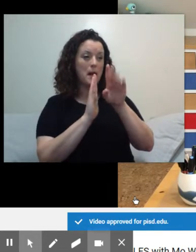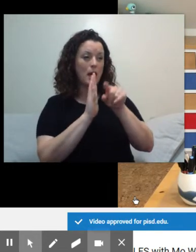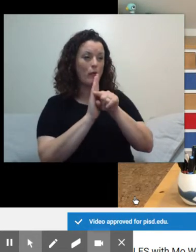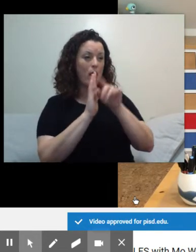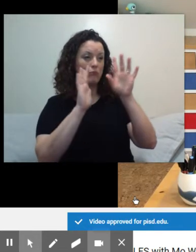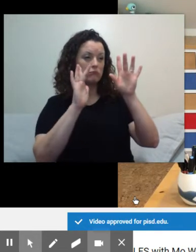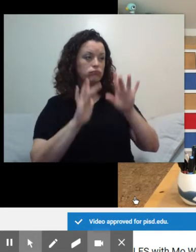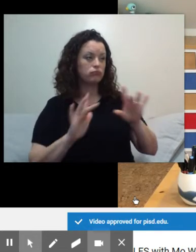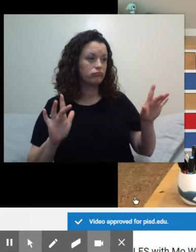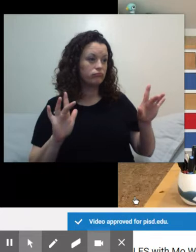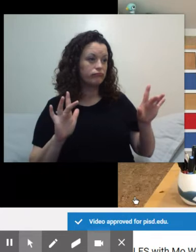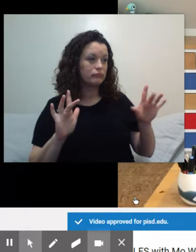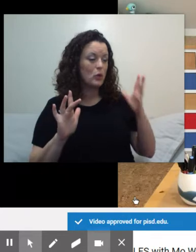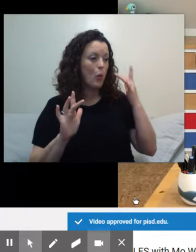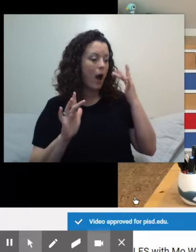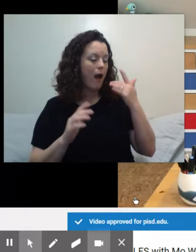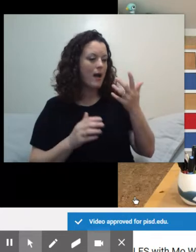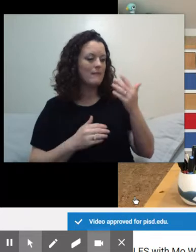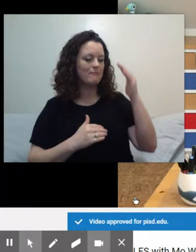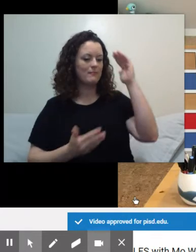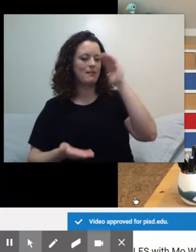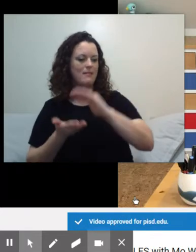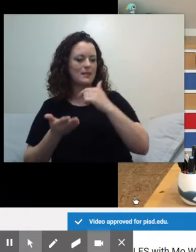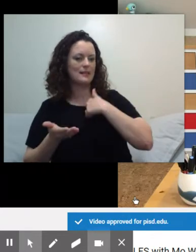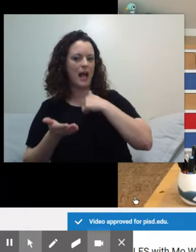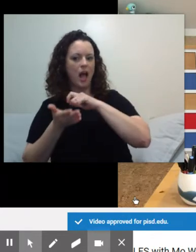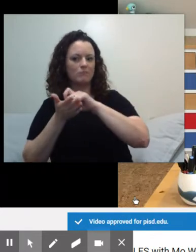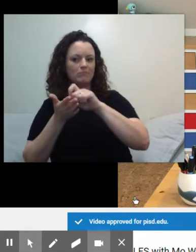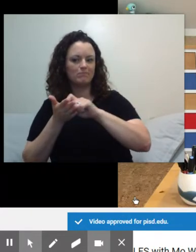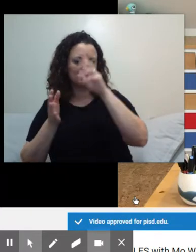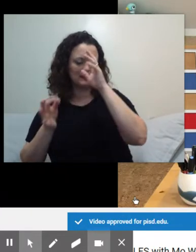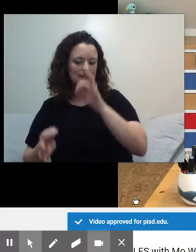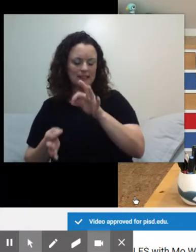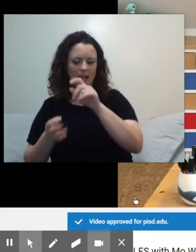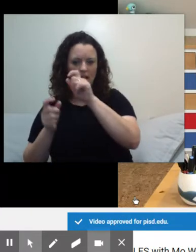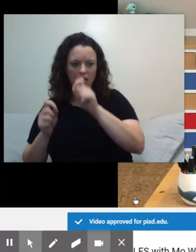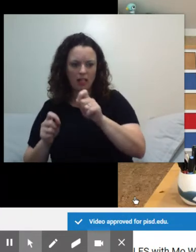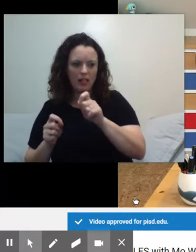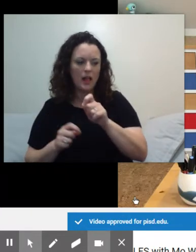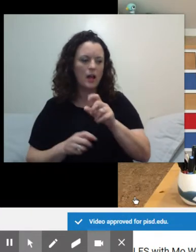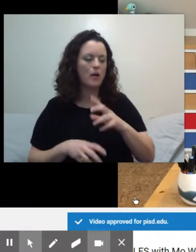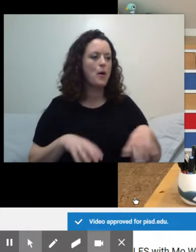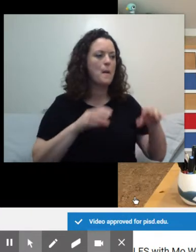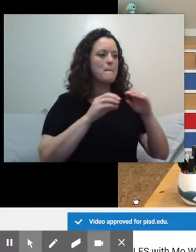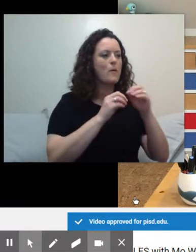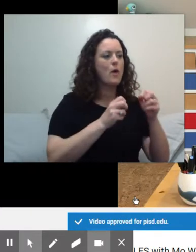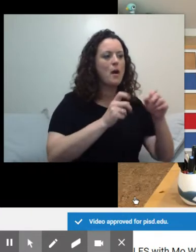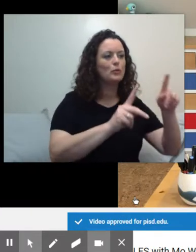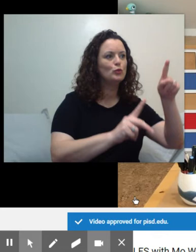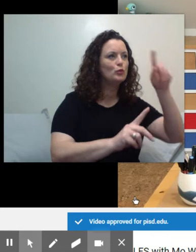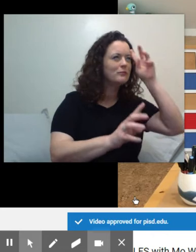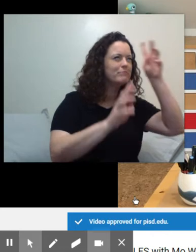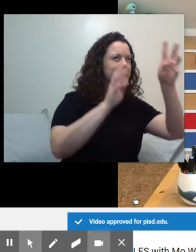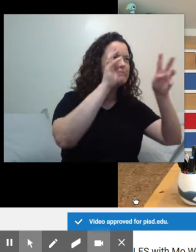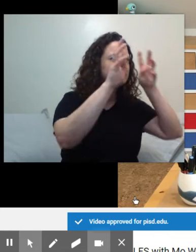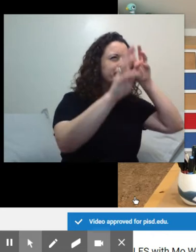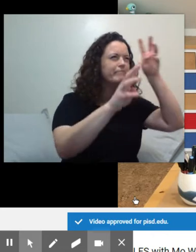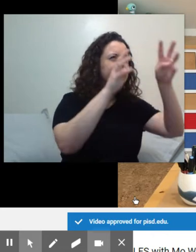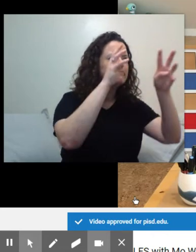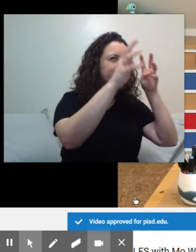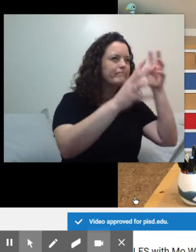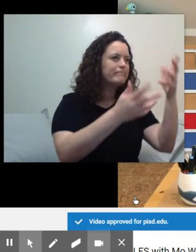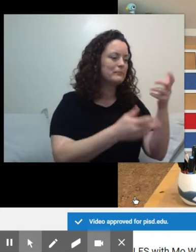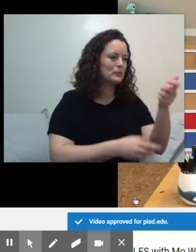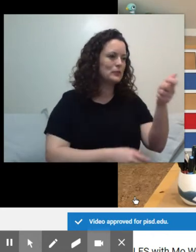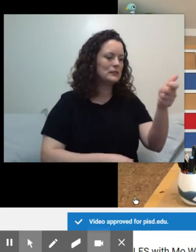right? So, does a pigeon live in a city or in the country? That's up to you. You get to decide. I want you to